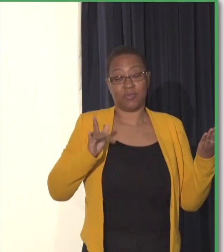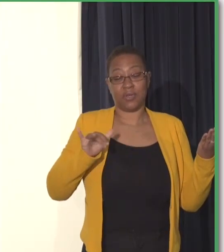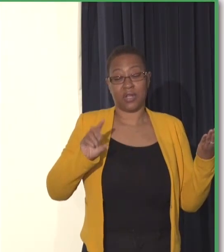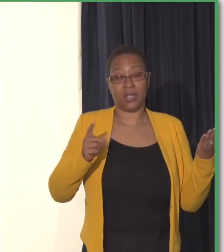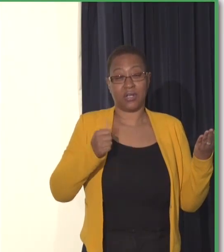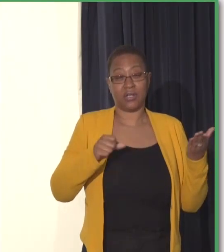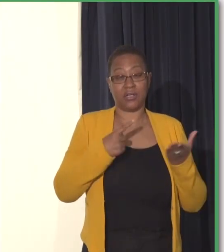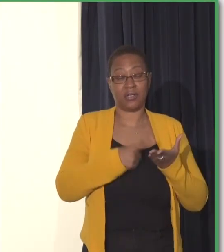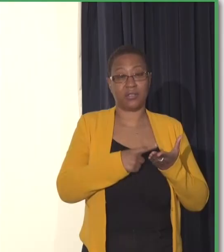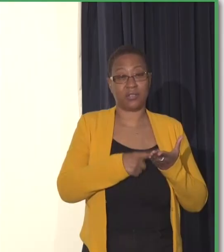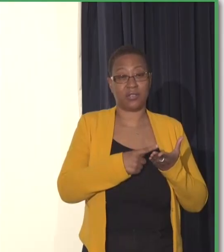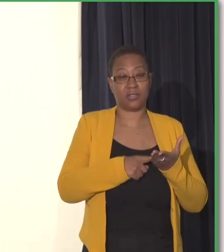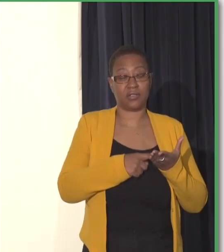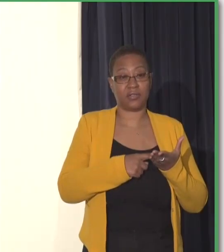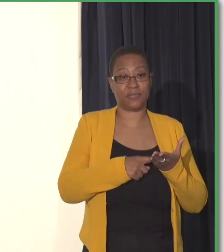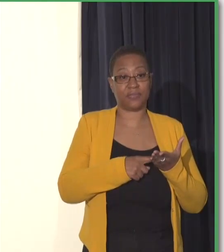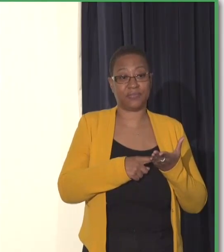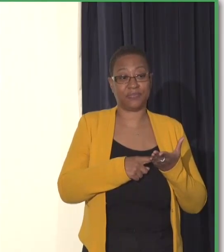Any discussion?